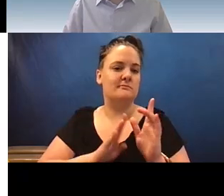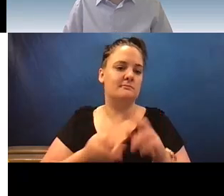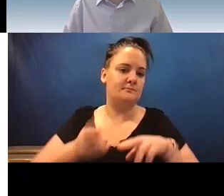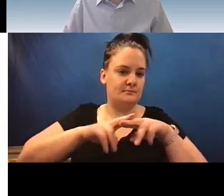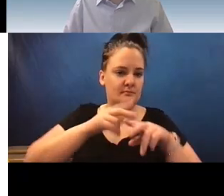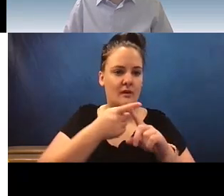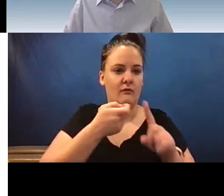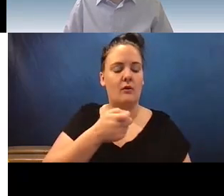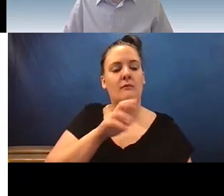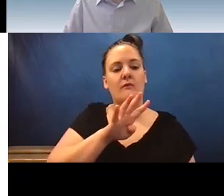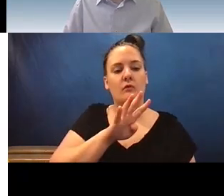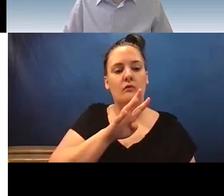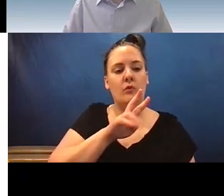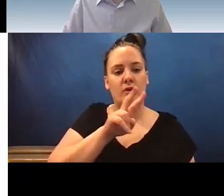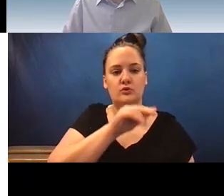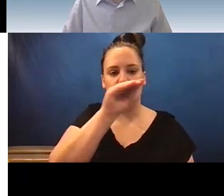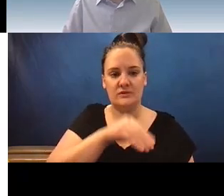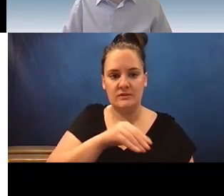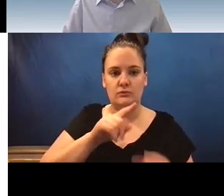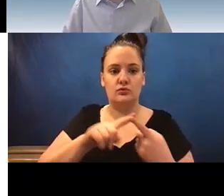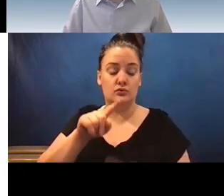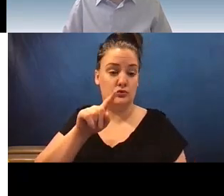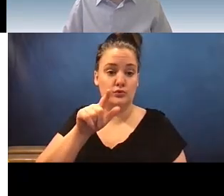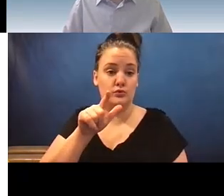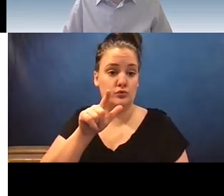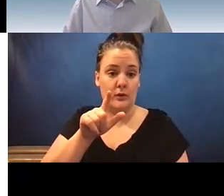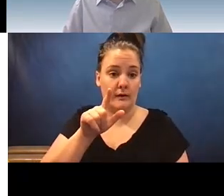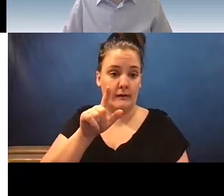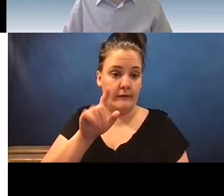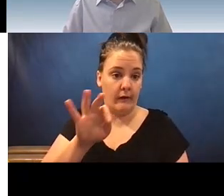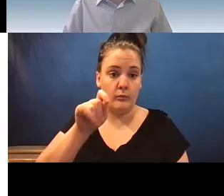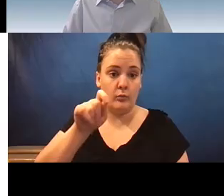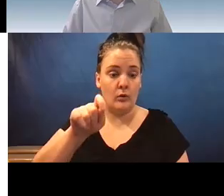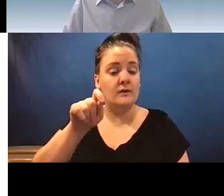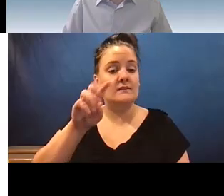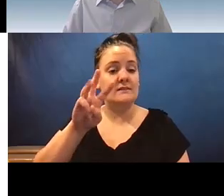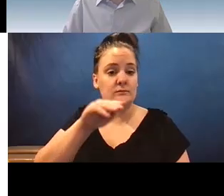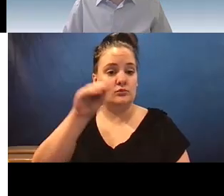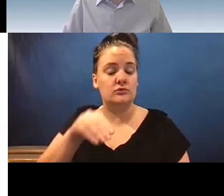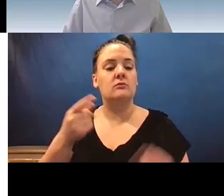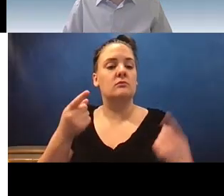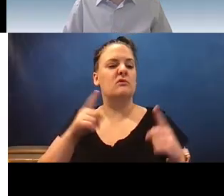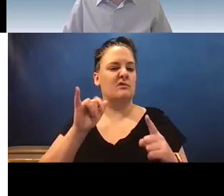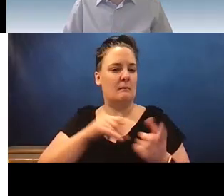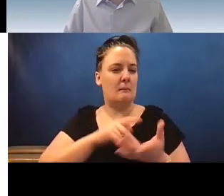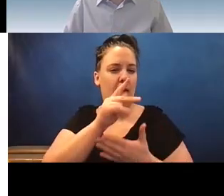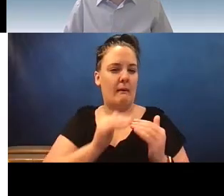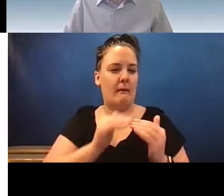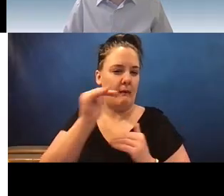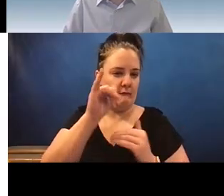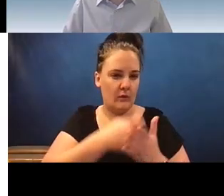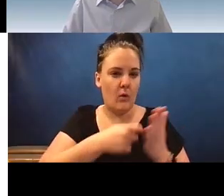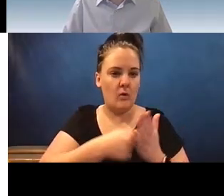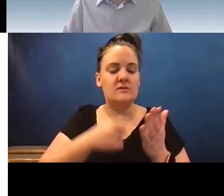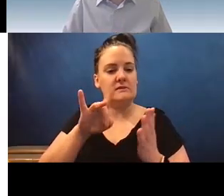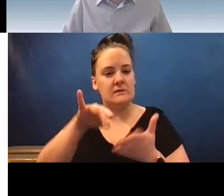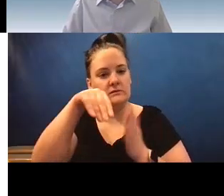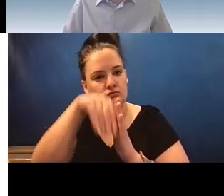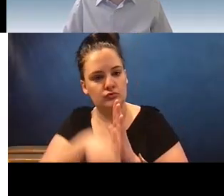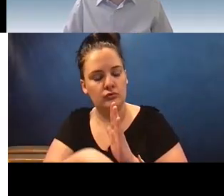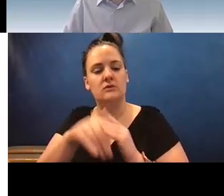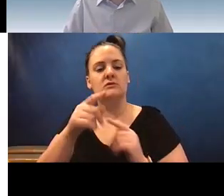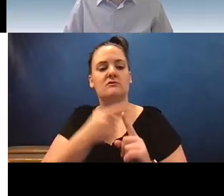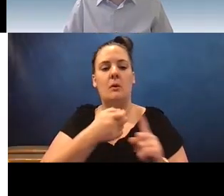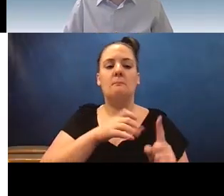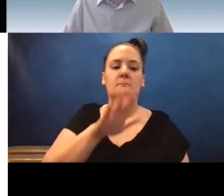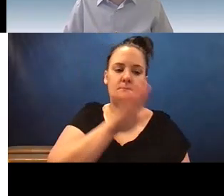to 42.9%, while the proportion of private insurers paying above cost decreased slightly from 85.2% of hospitals